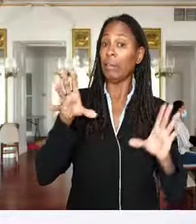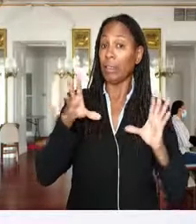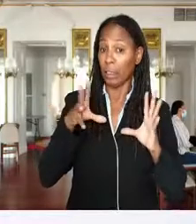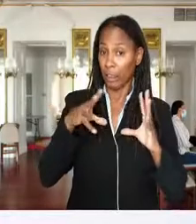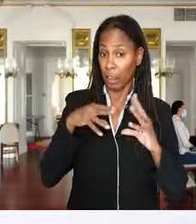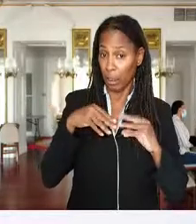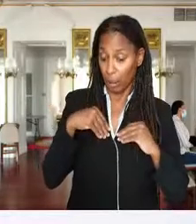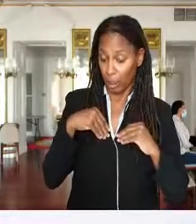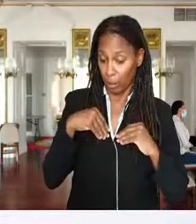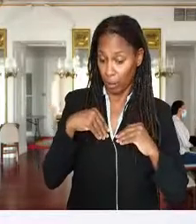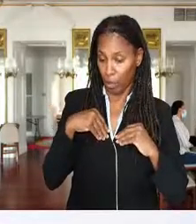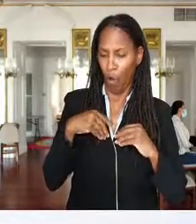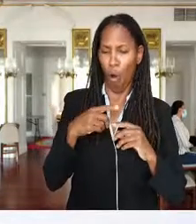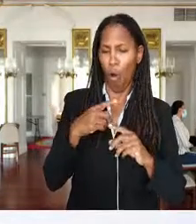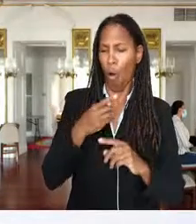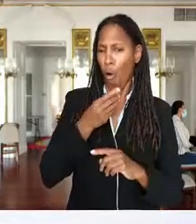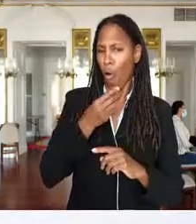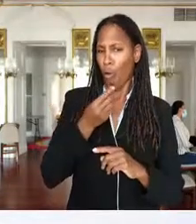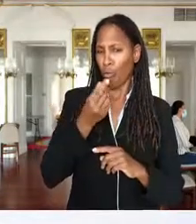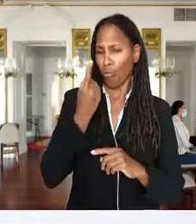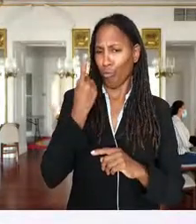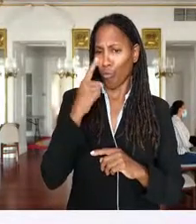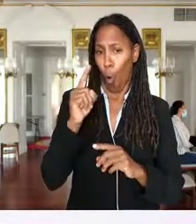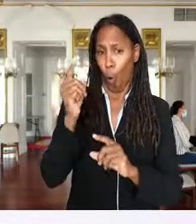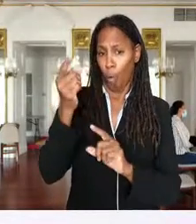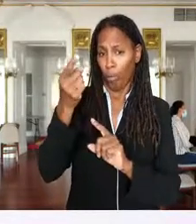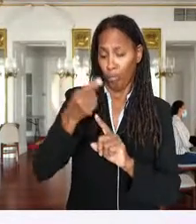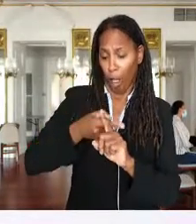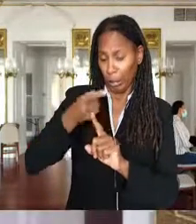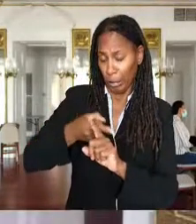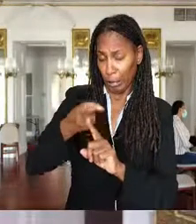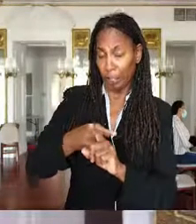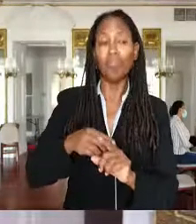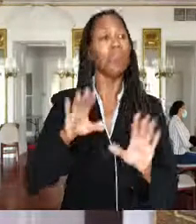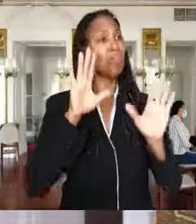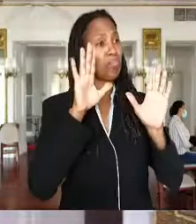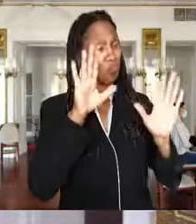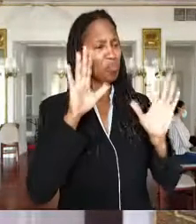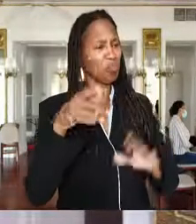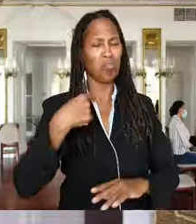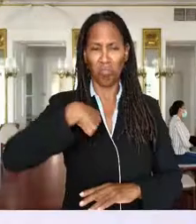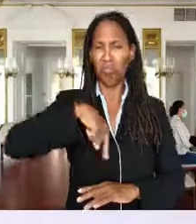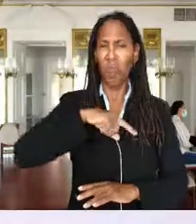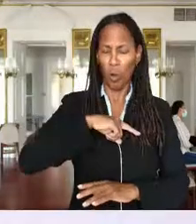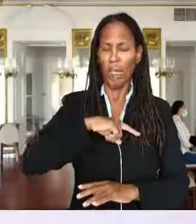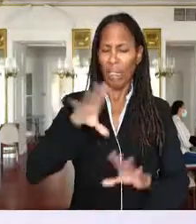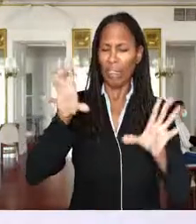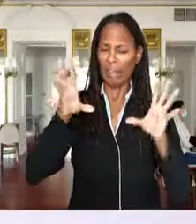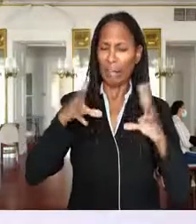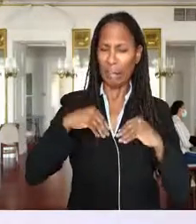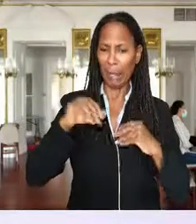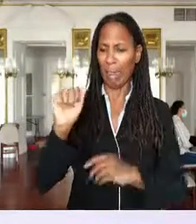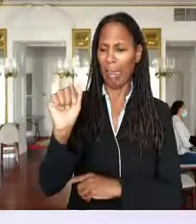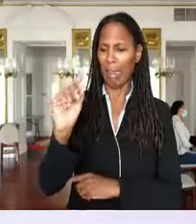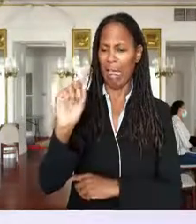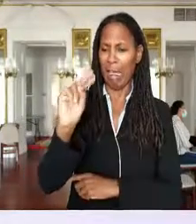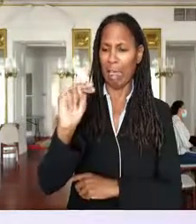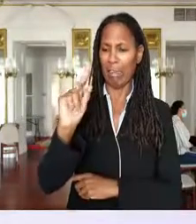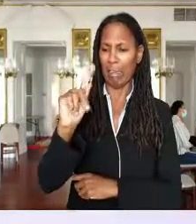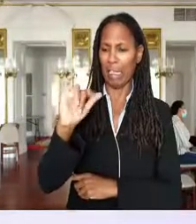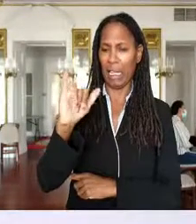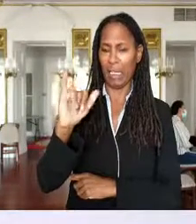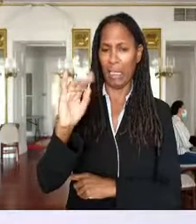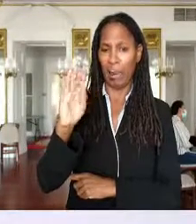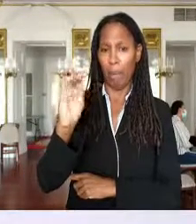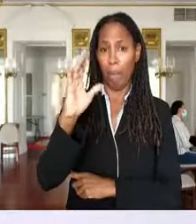acceptable and has been for several months now. Okay. Great. Yeah, we've always accepted the antibody test is valid for 4 months.